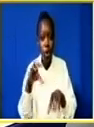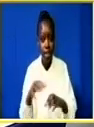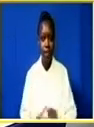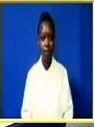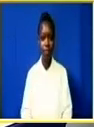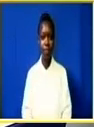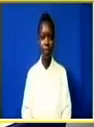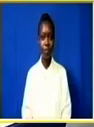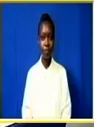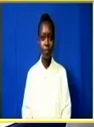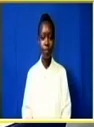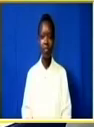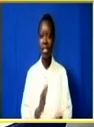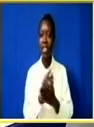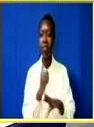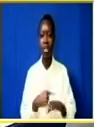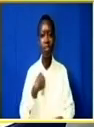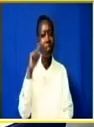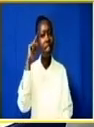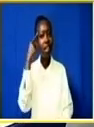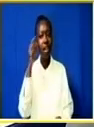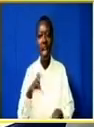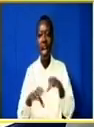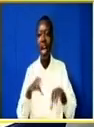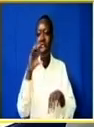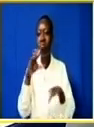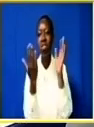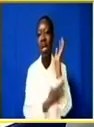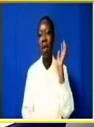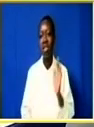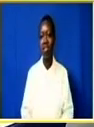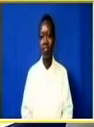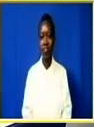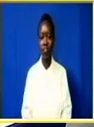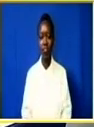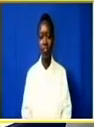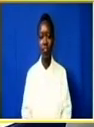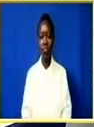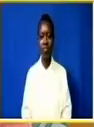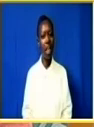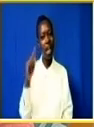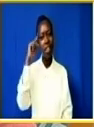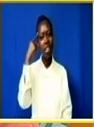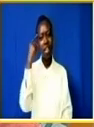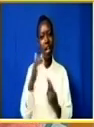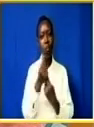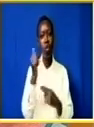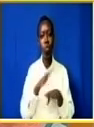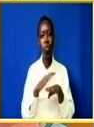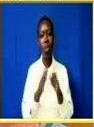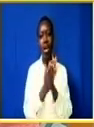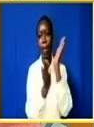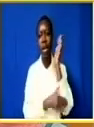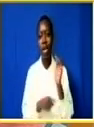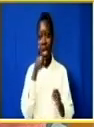animals, you know, sometimes I think animals are bad. I think it's both good and you bad. You are bad. I am